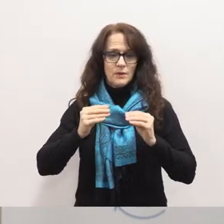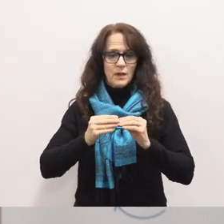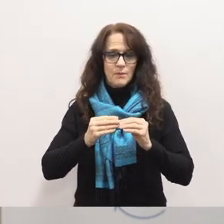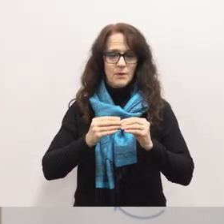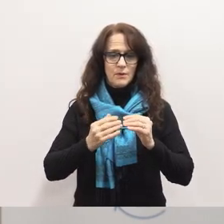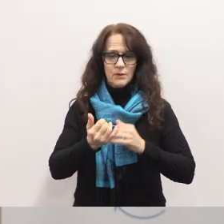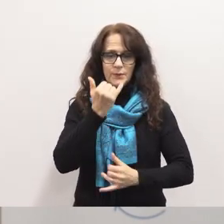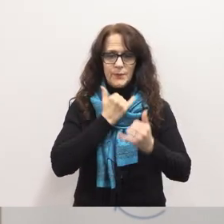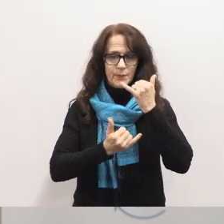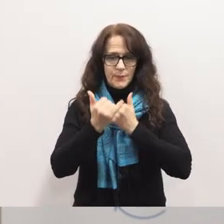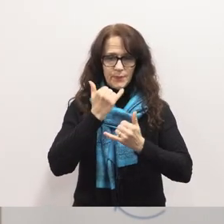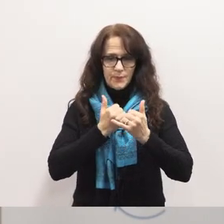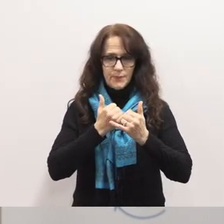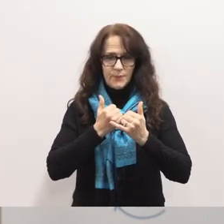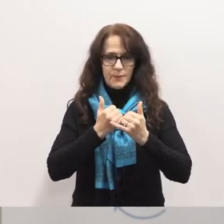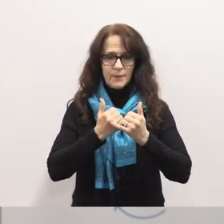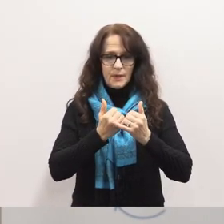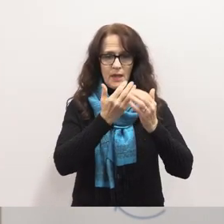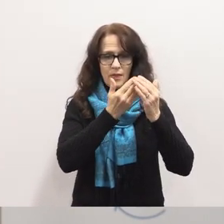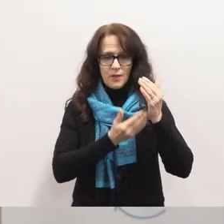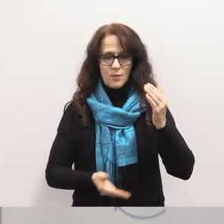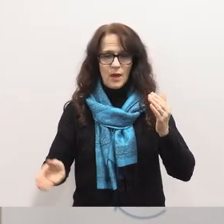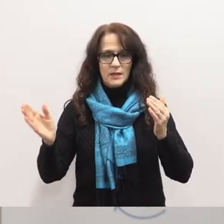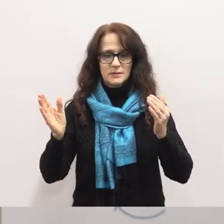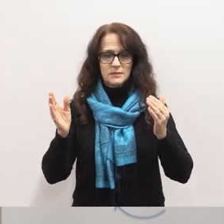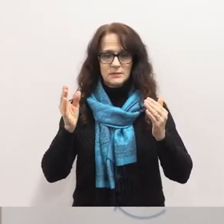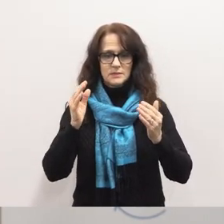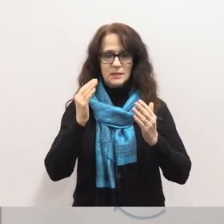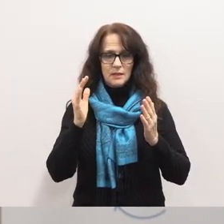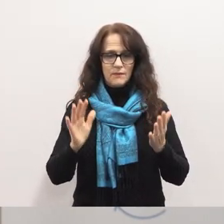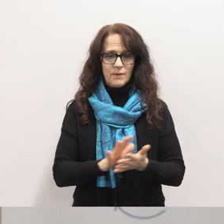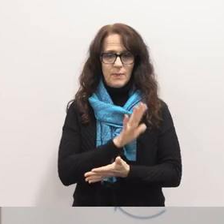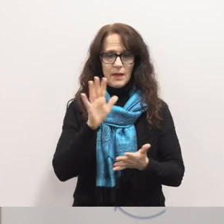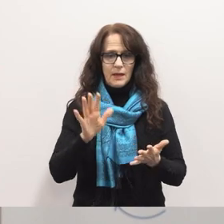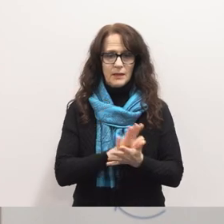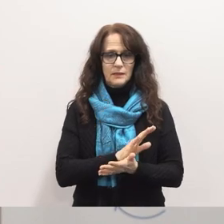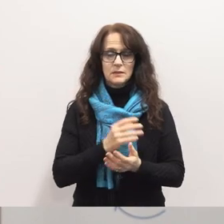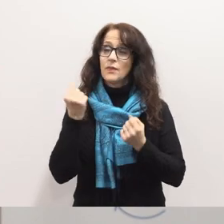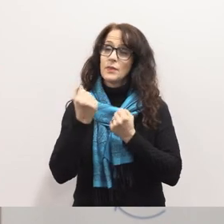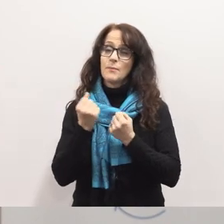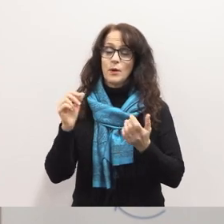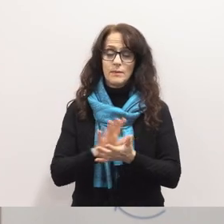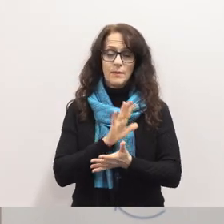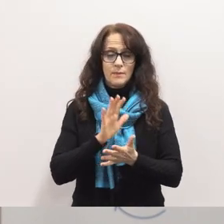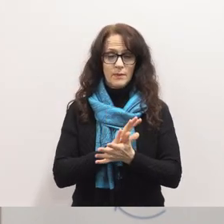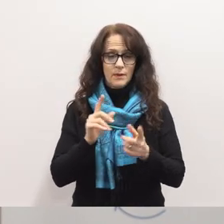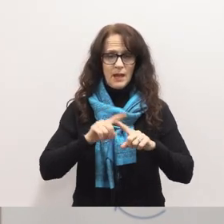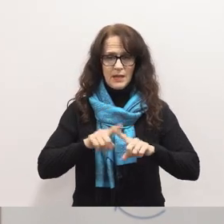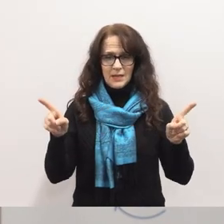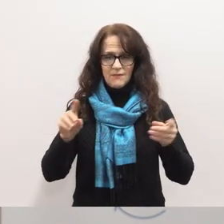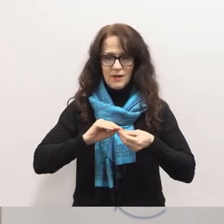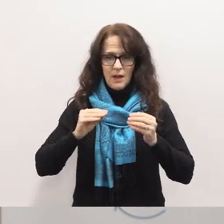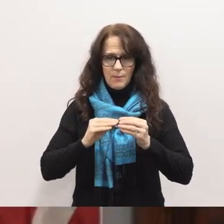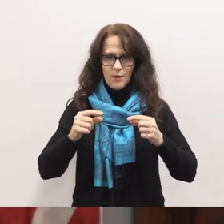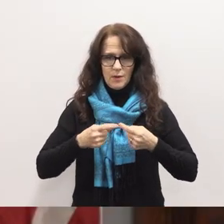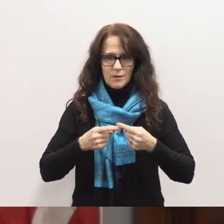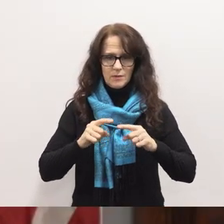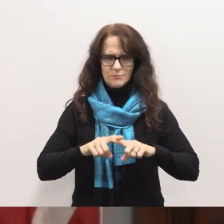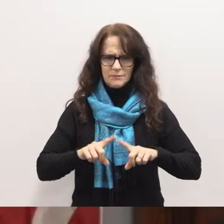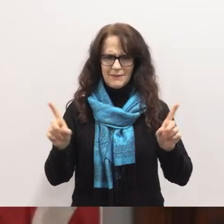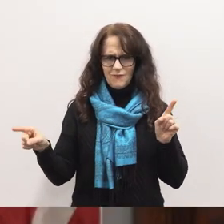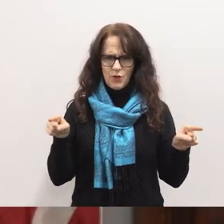improperly in the rest of the packet. Well, the supporting documentation had a different number,